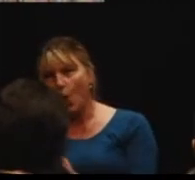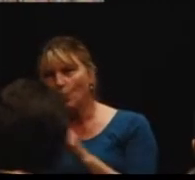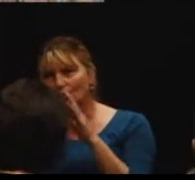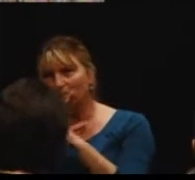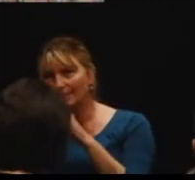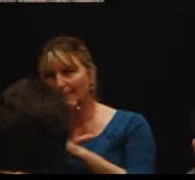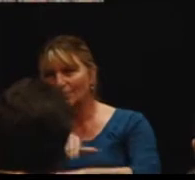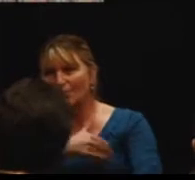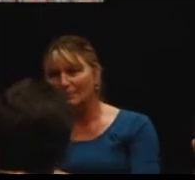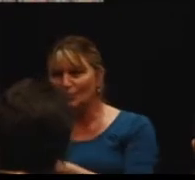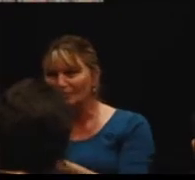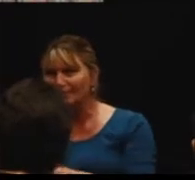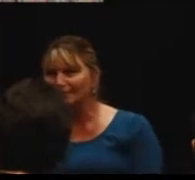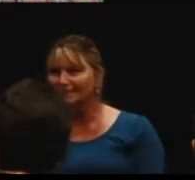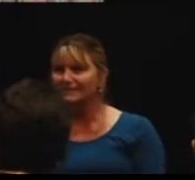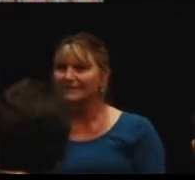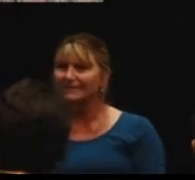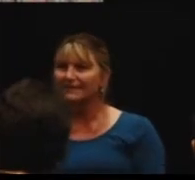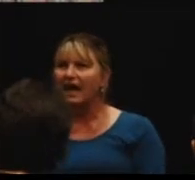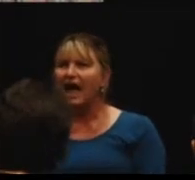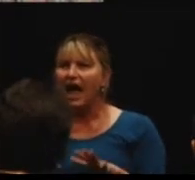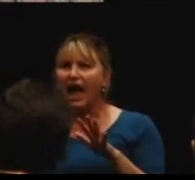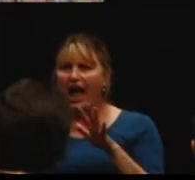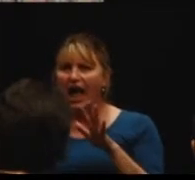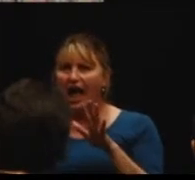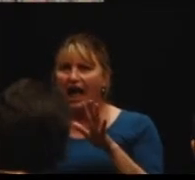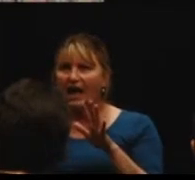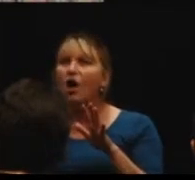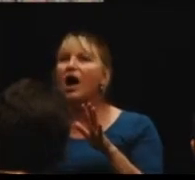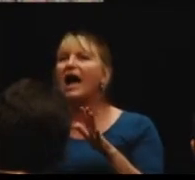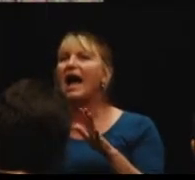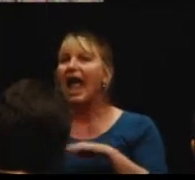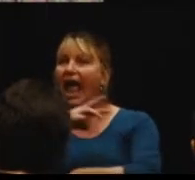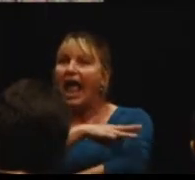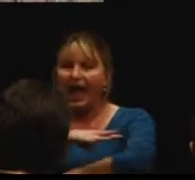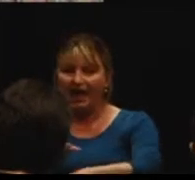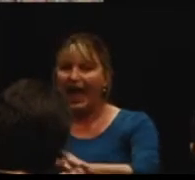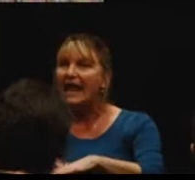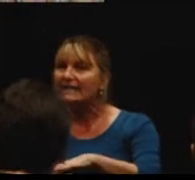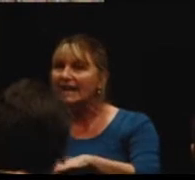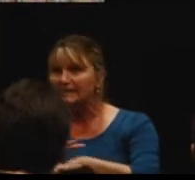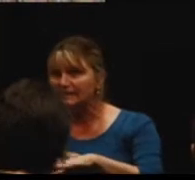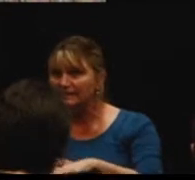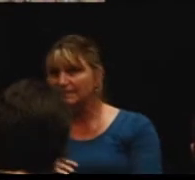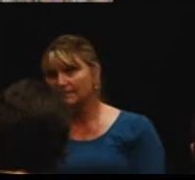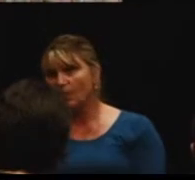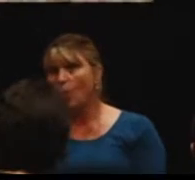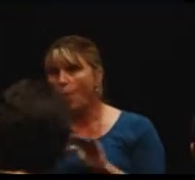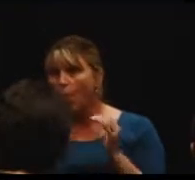global pricing. What Adidas showed us in the Rugby World Cup is there is only one price, so artificial local prices don't exist. Thanks,